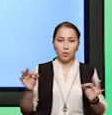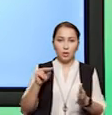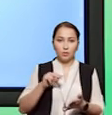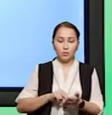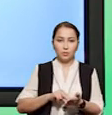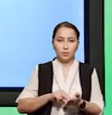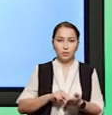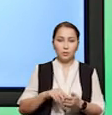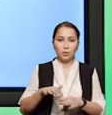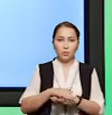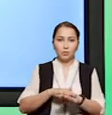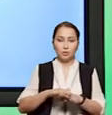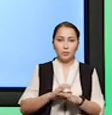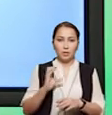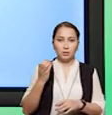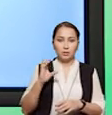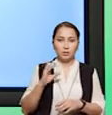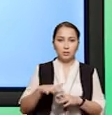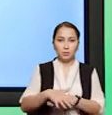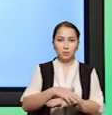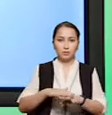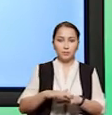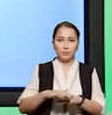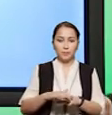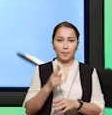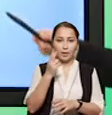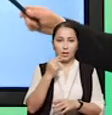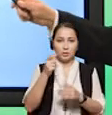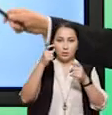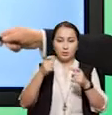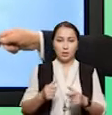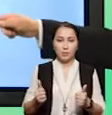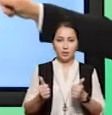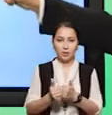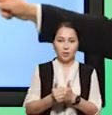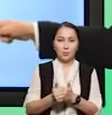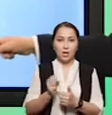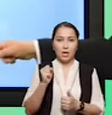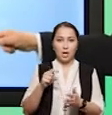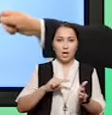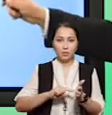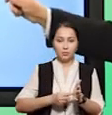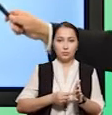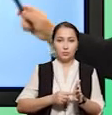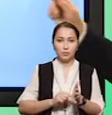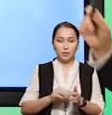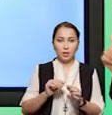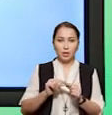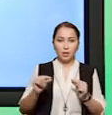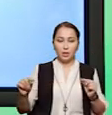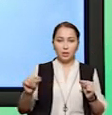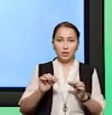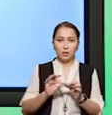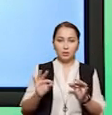tolani ustiga kumush qoplangan. Kichik silindrni yon tomonda A nuqtada ingichka